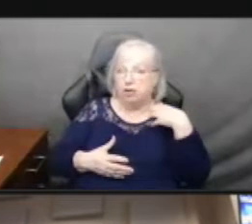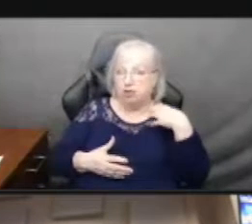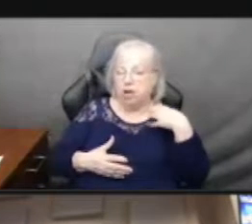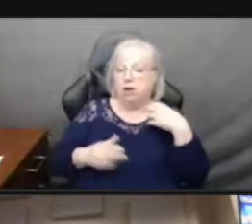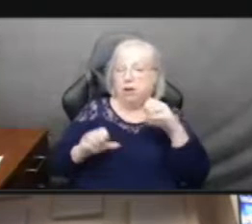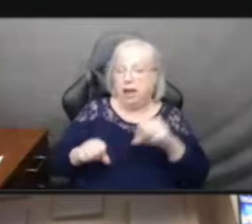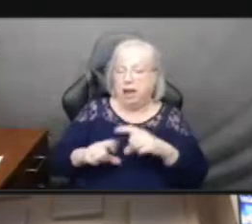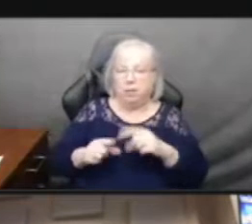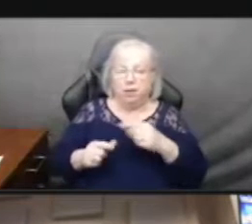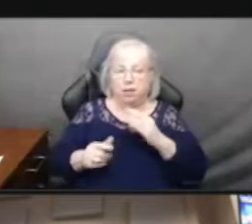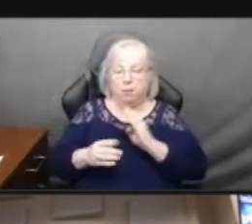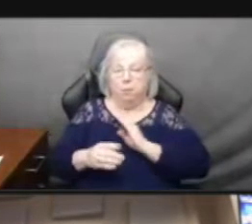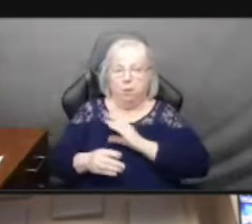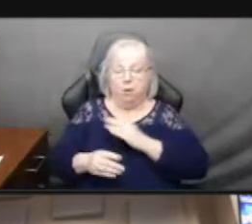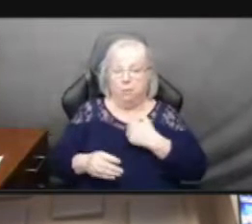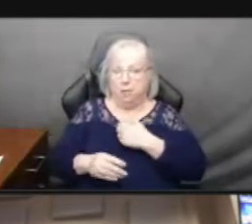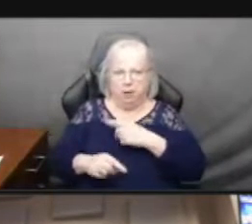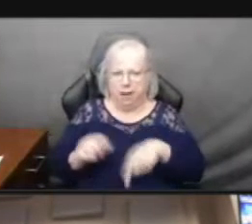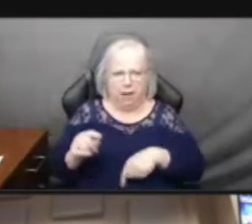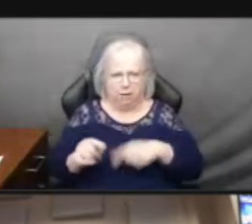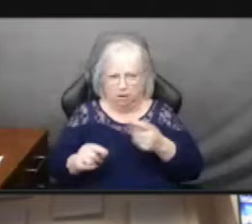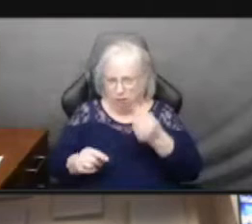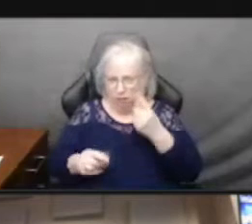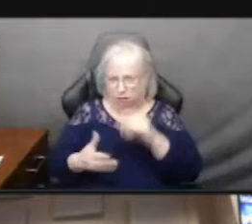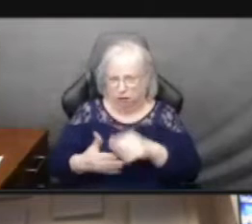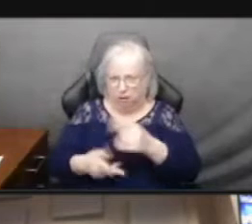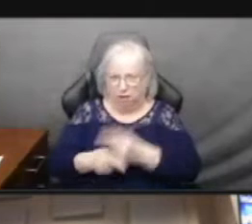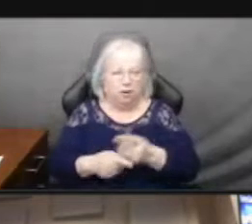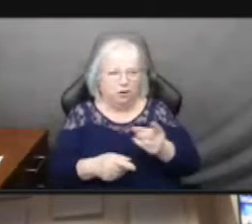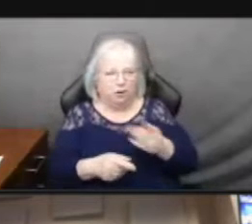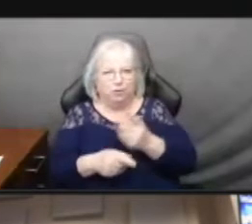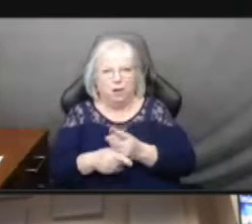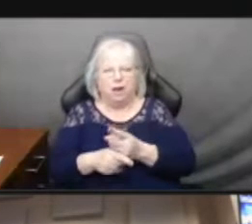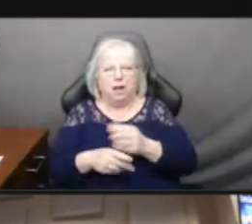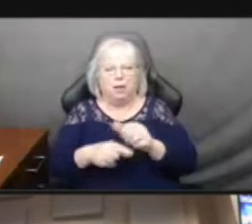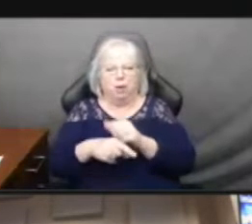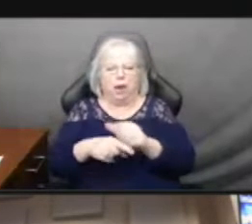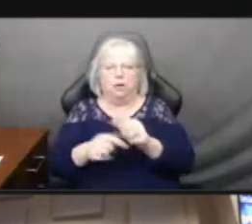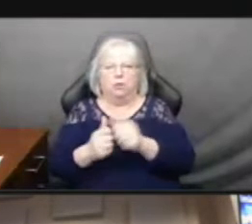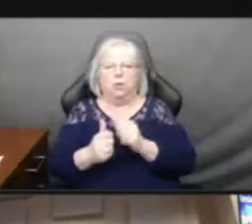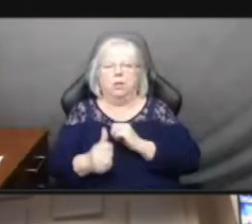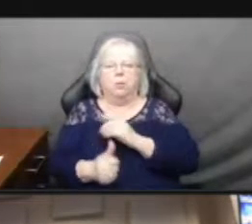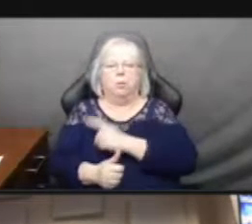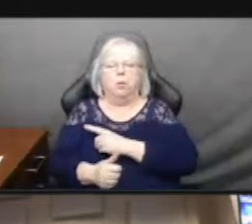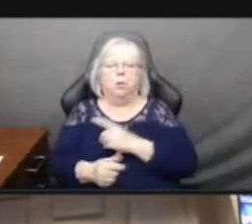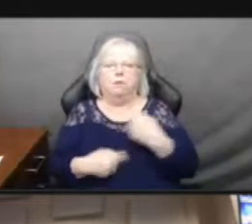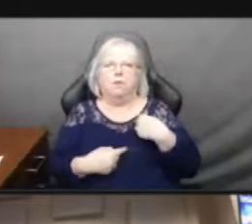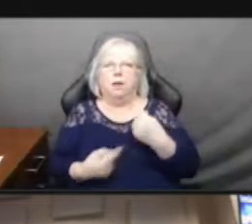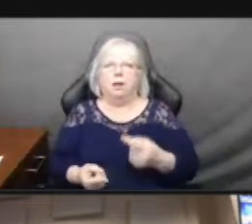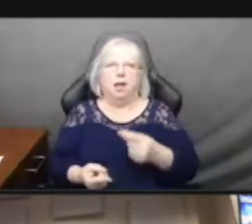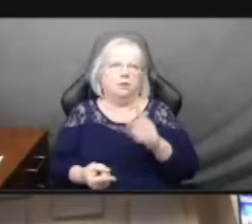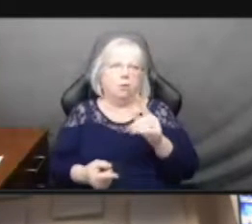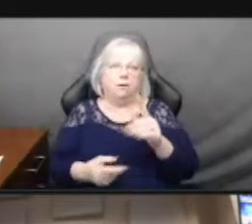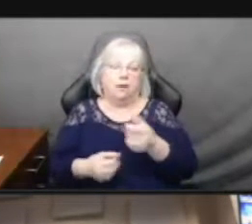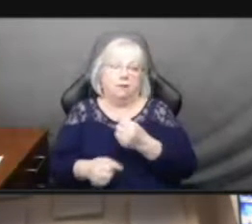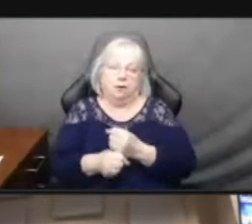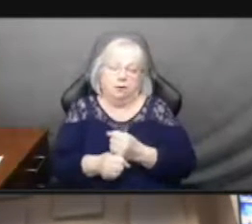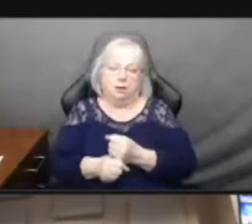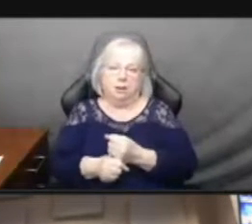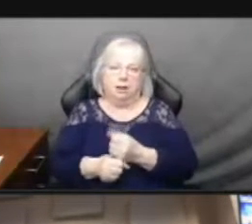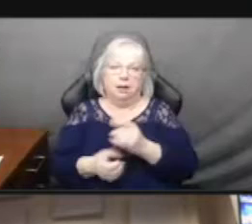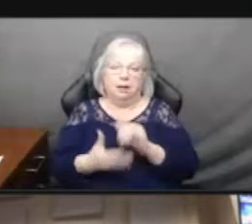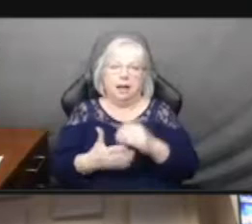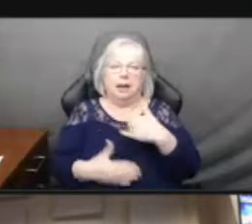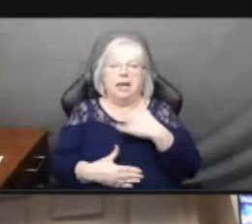I understanding you correctly? No, that's correct. The practice with the board for at least the last 25 years has been that if a